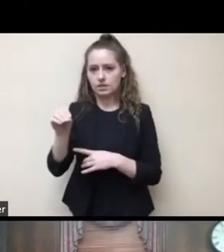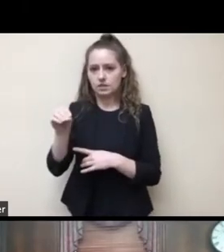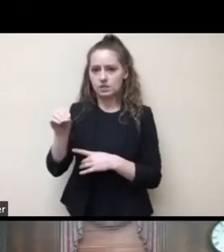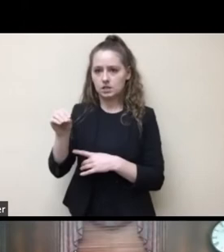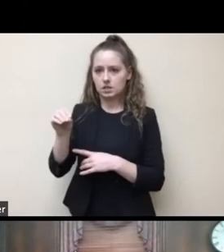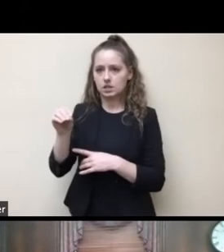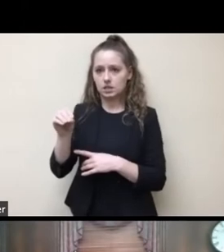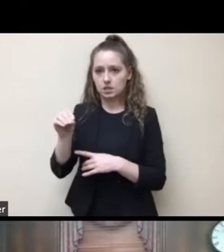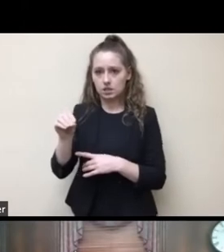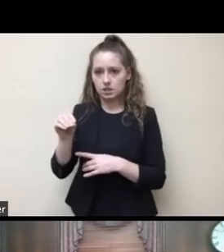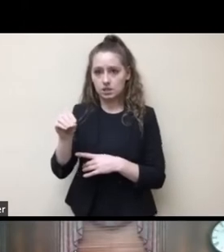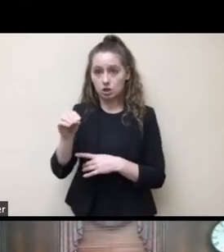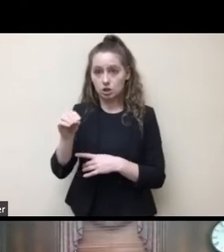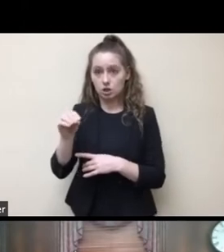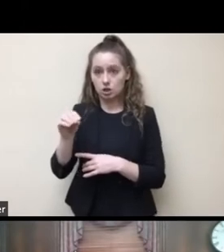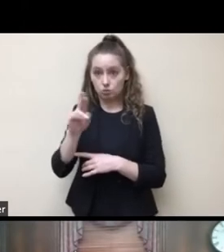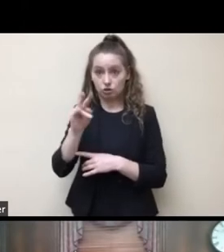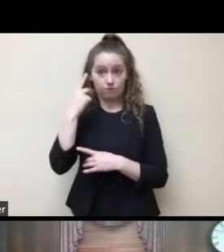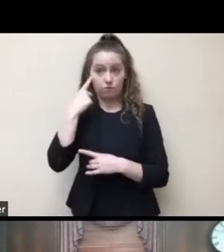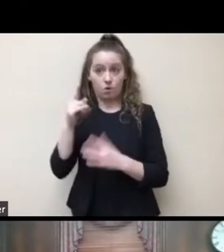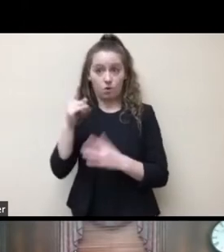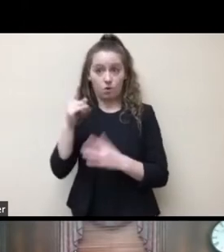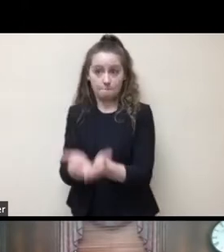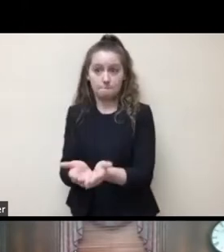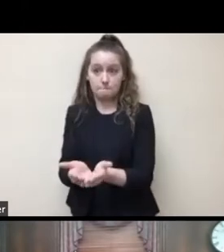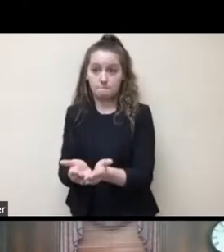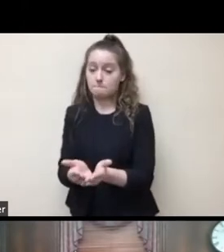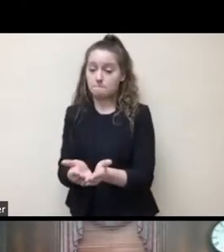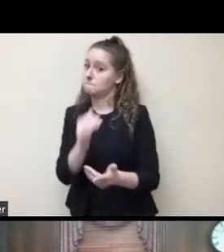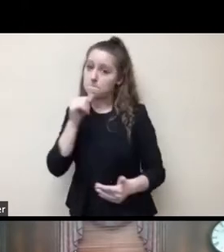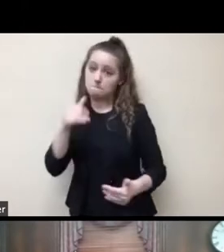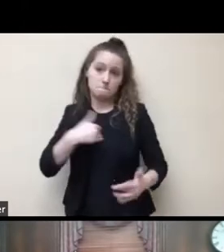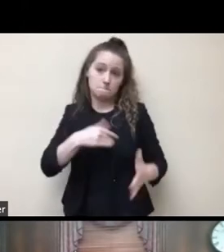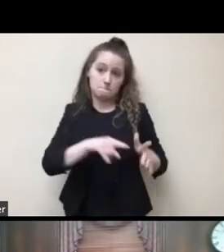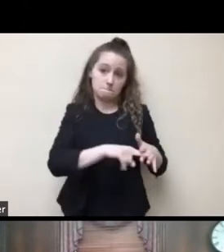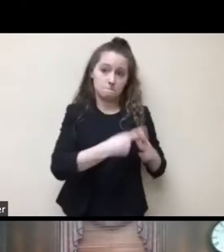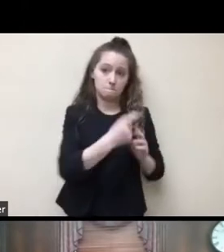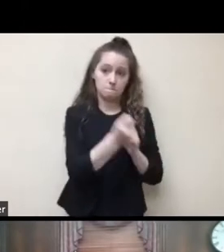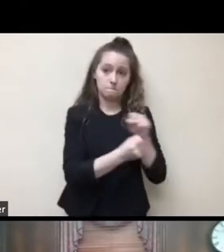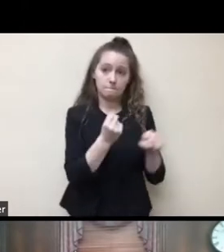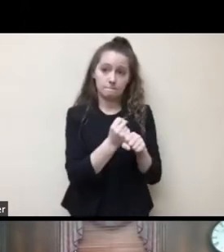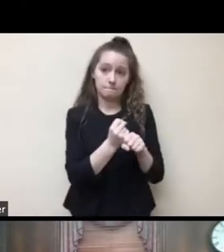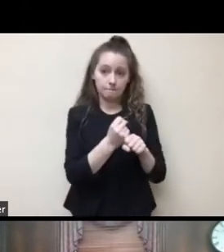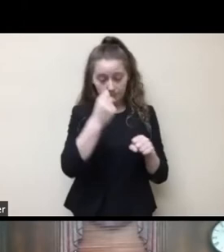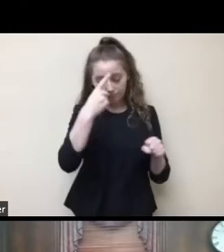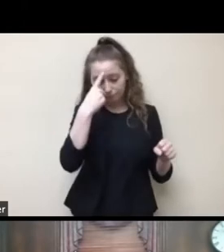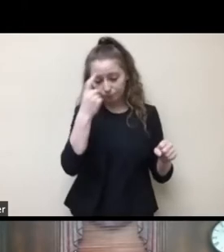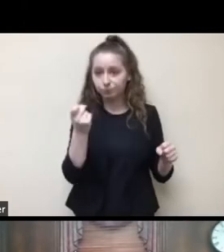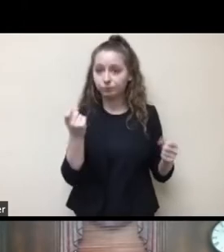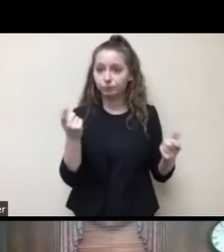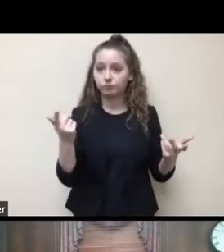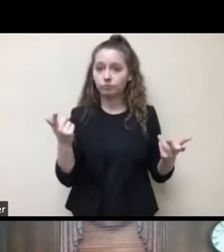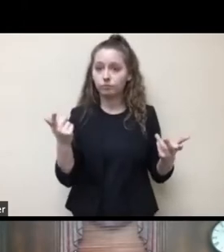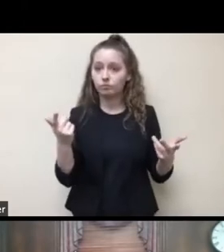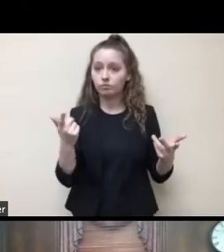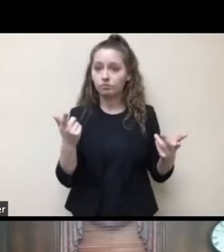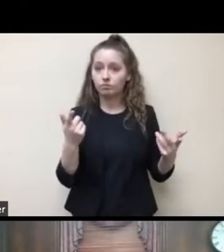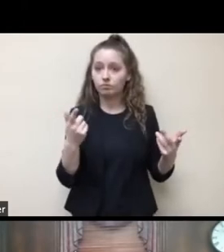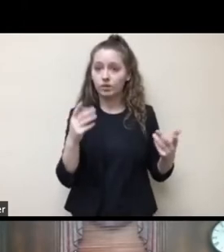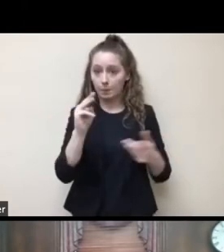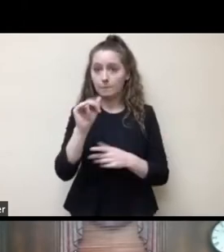for boats that we didn't have at the beginning of the year because the marinas are closed in the city of